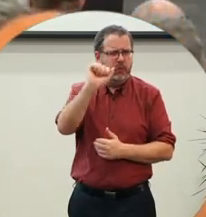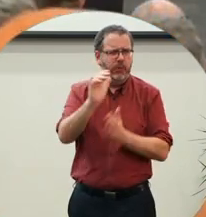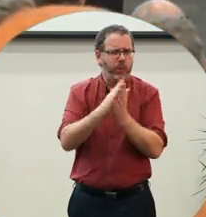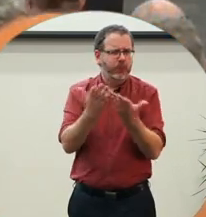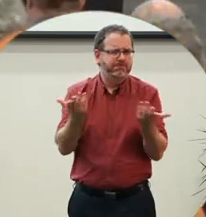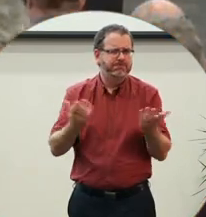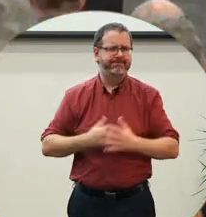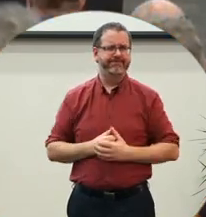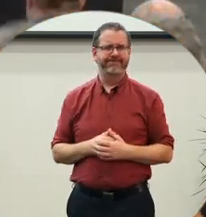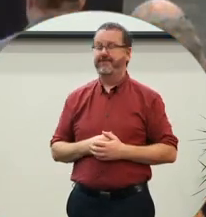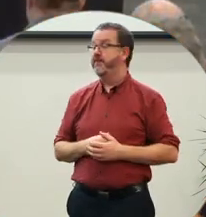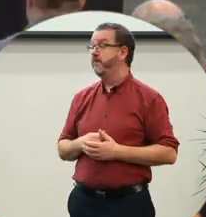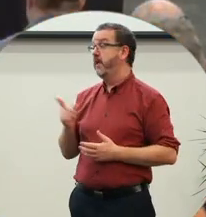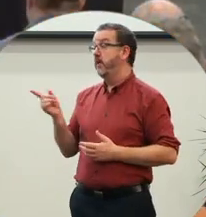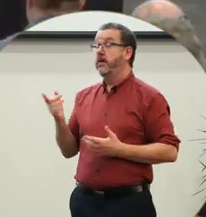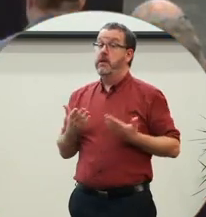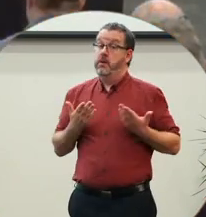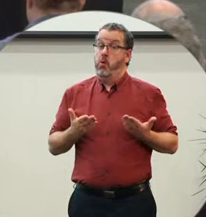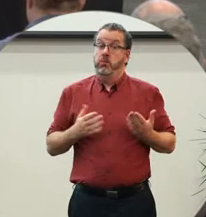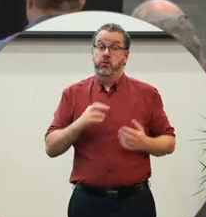She's very frail at the moment,